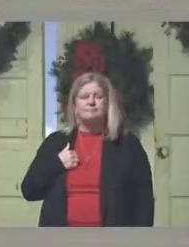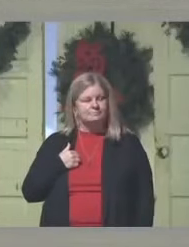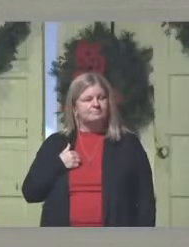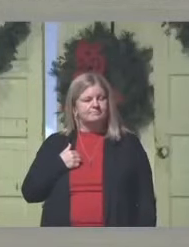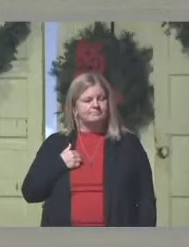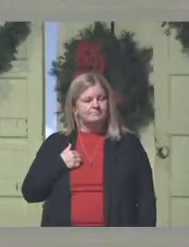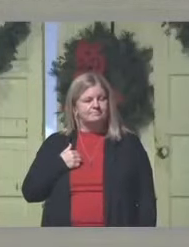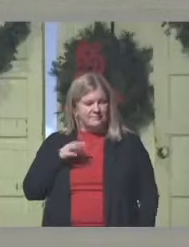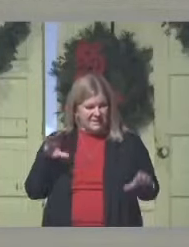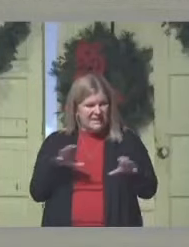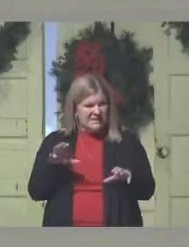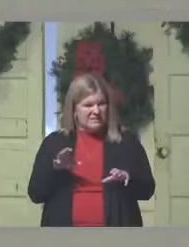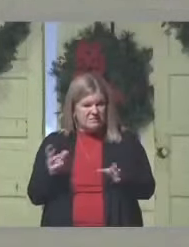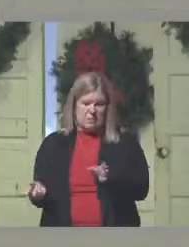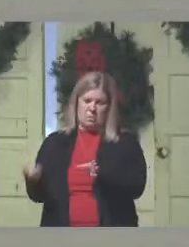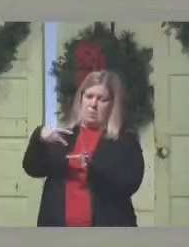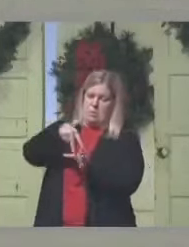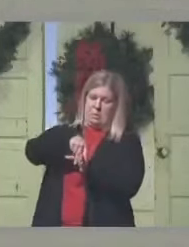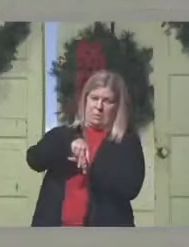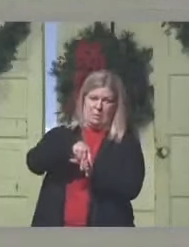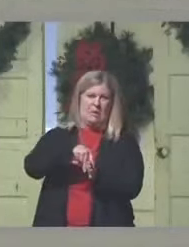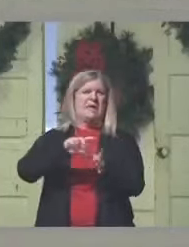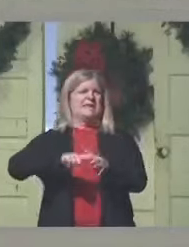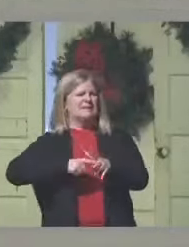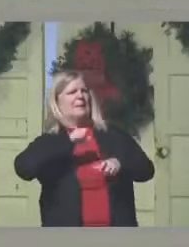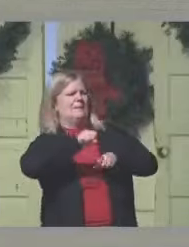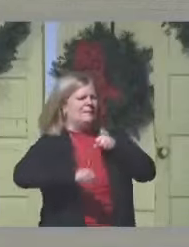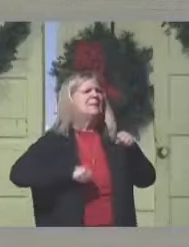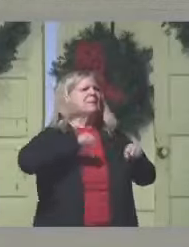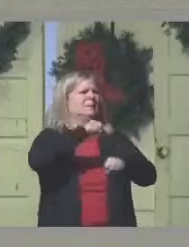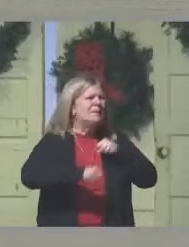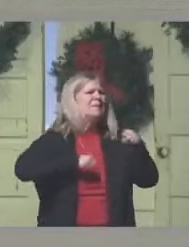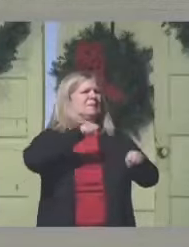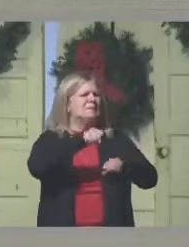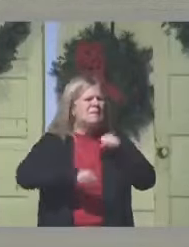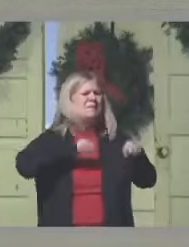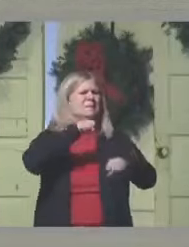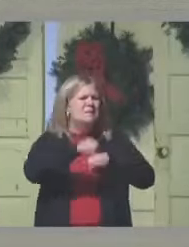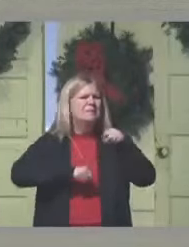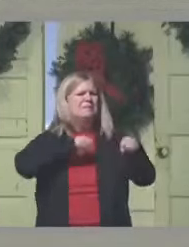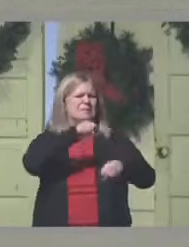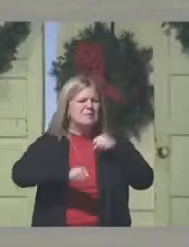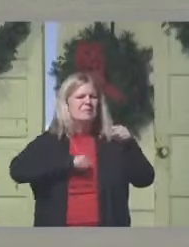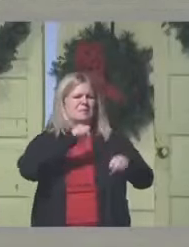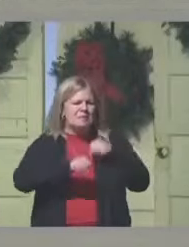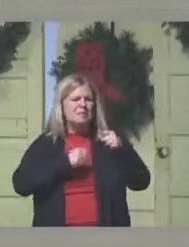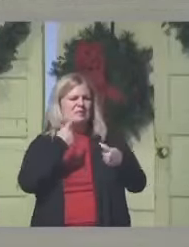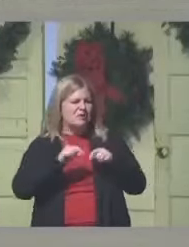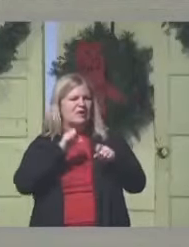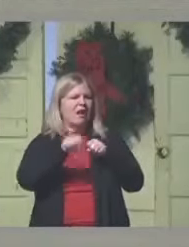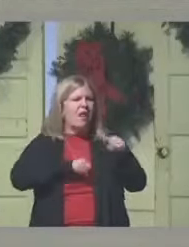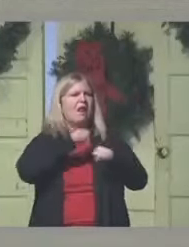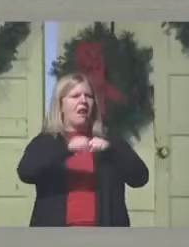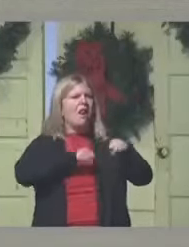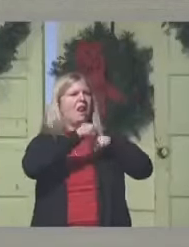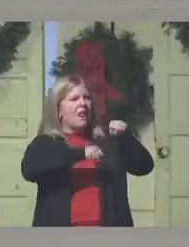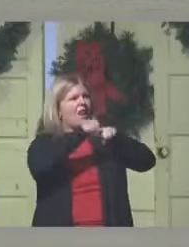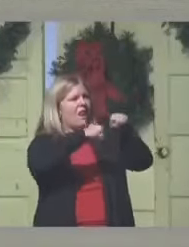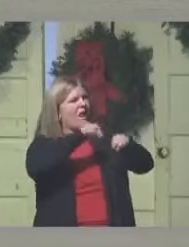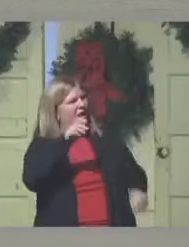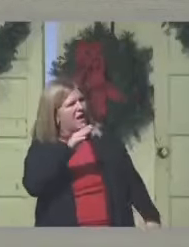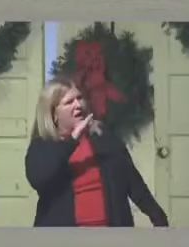responded to them. He got on his bike, and he started pedaling as fast as he could, trying to gain enough momentum to make it up the